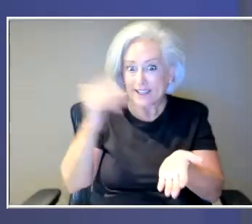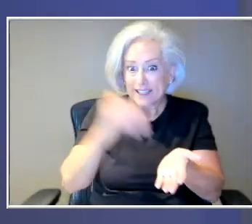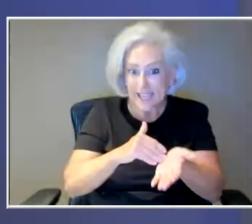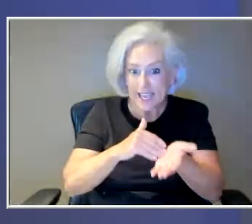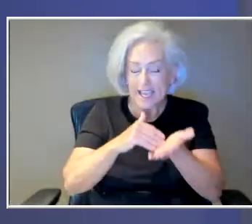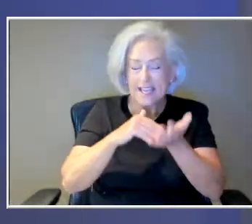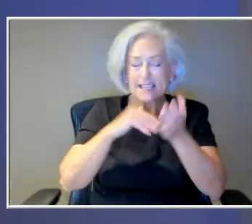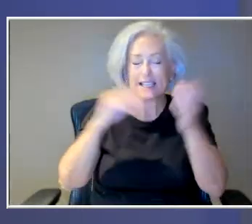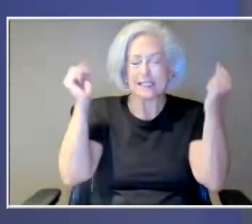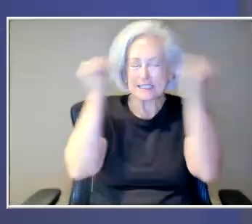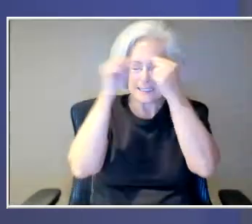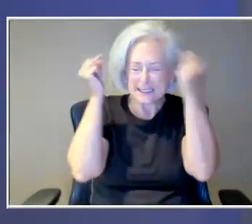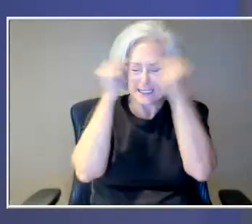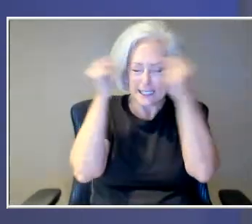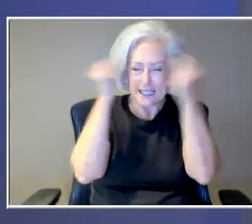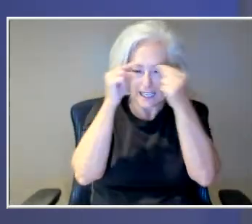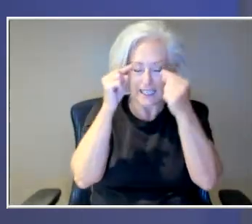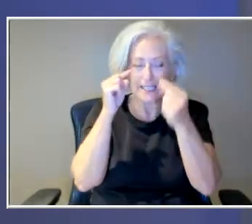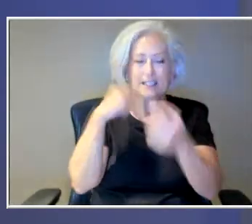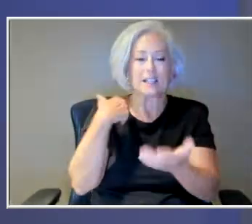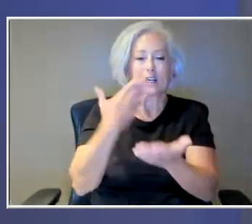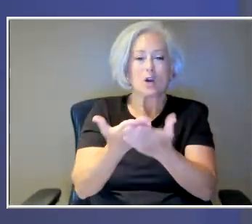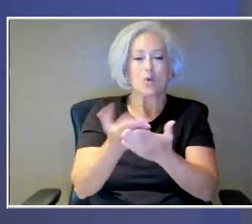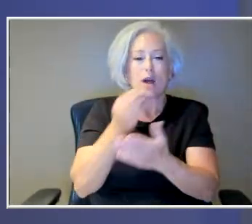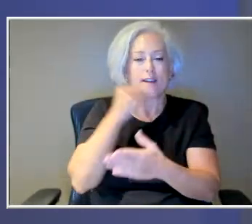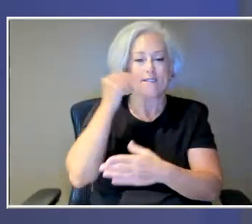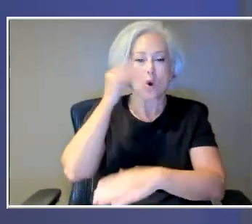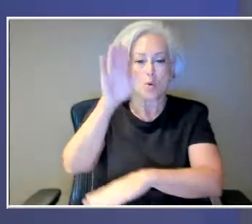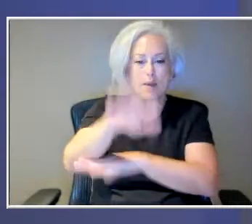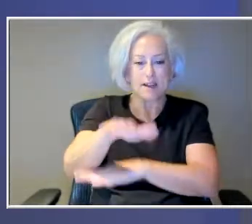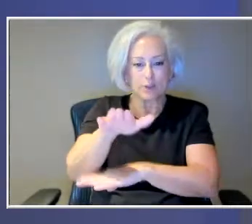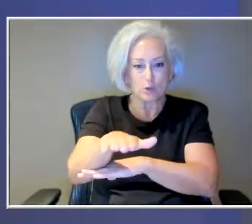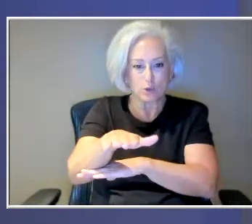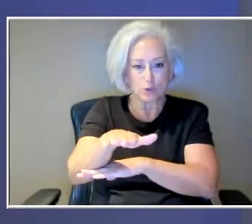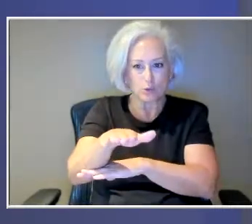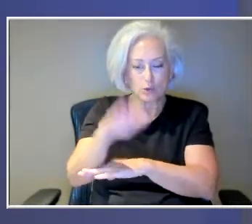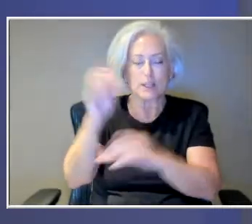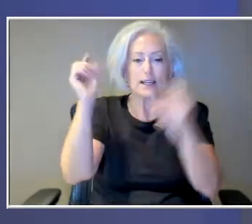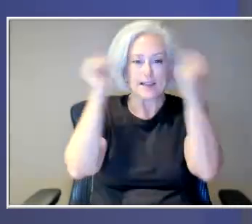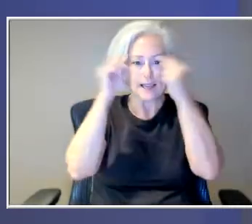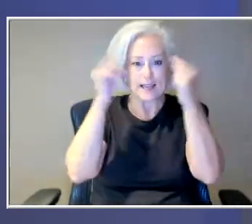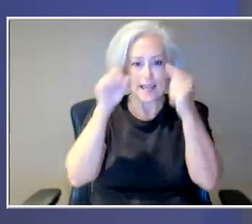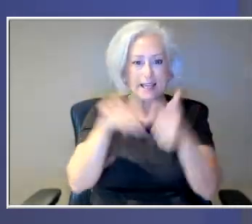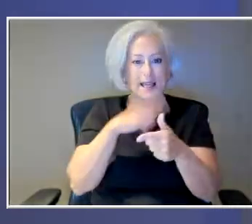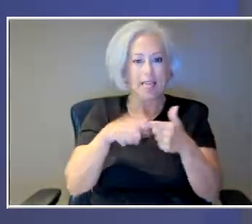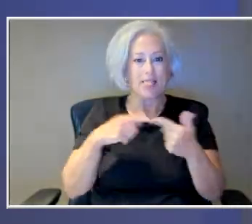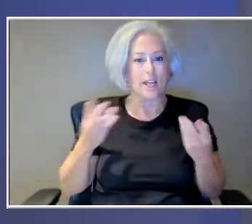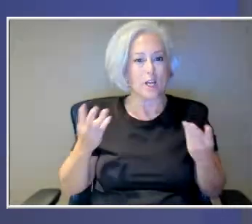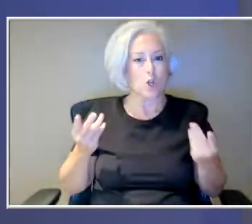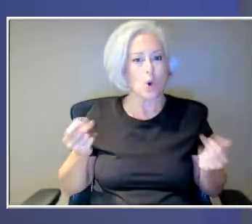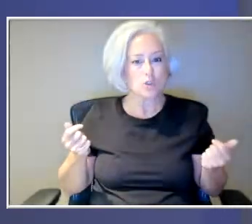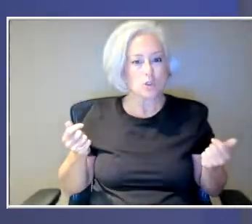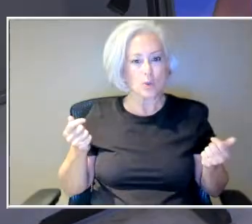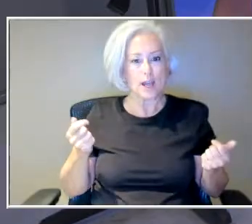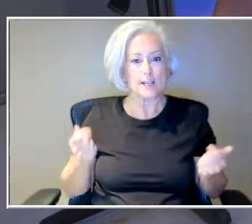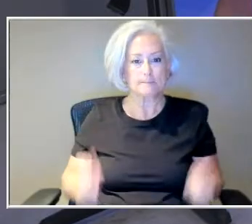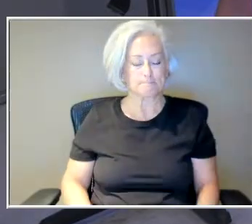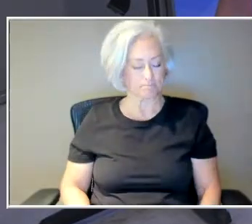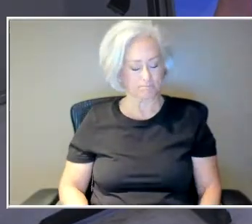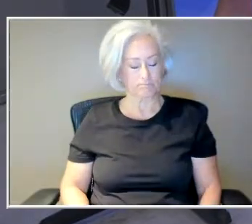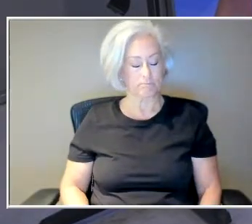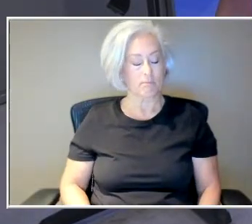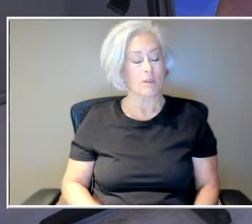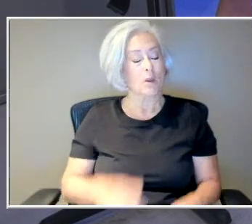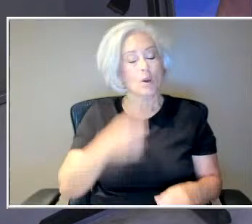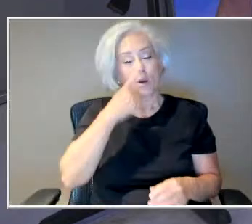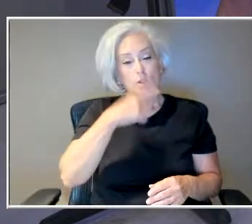in the afternoon, and the same thing. I get some mild head pain again, but it goes away. It subsides. So let's go over the timeline. Your first trip to